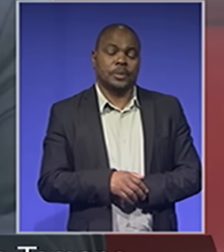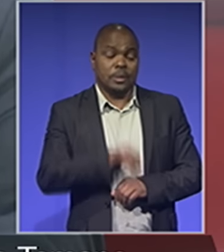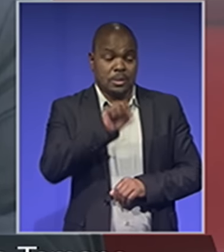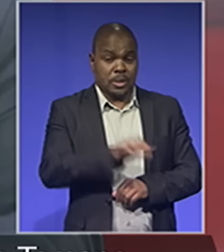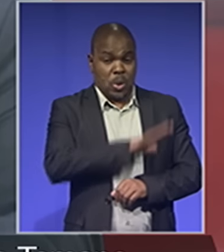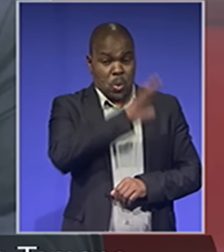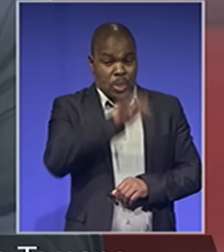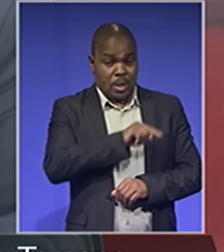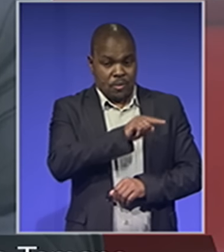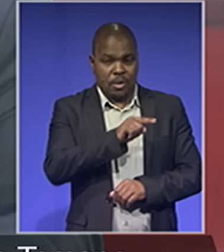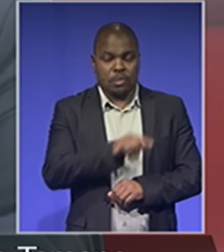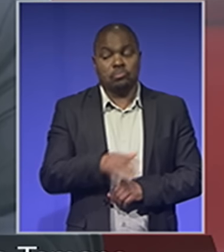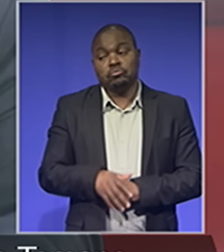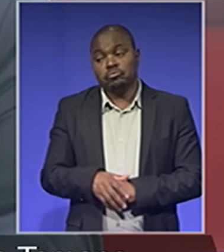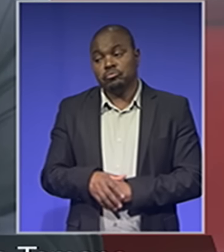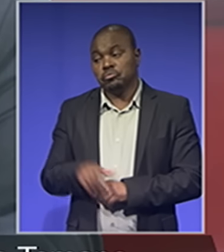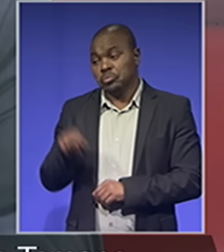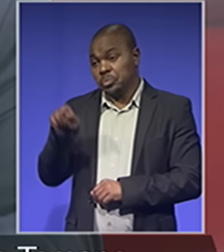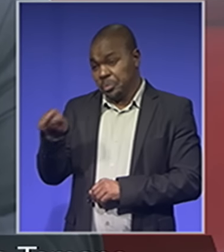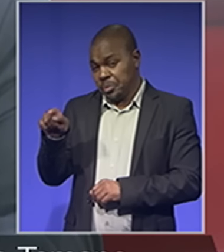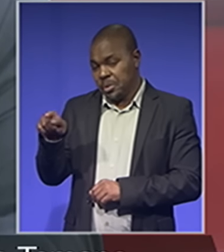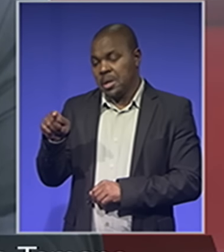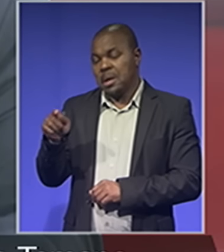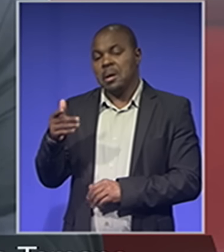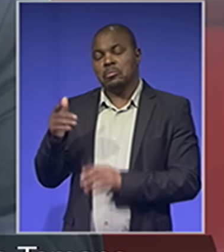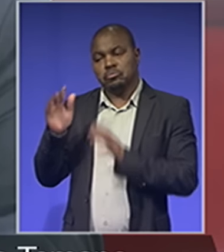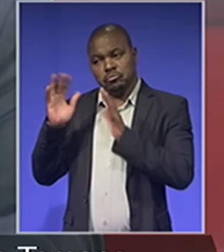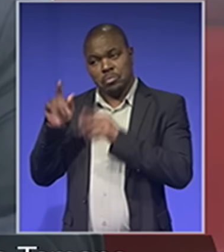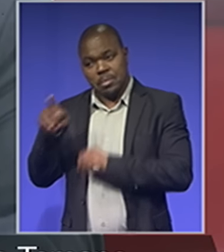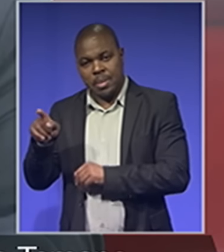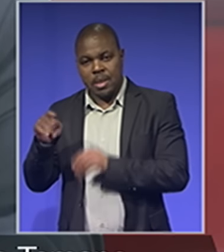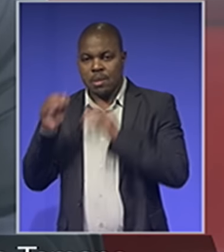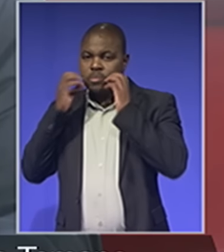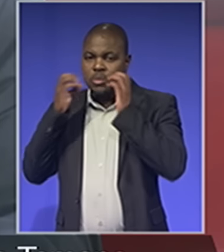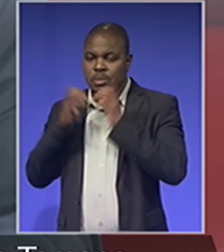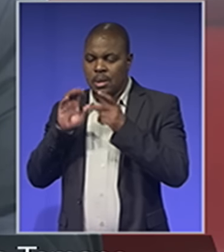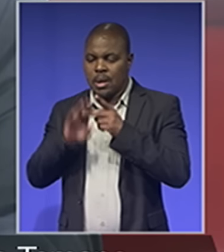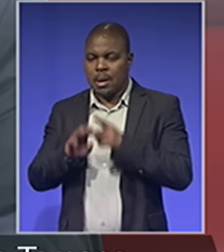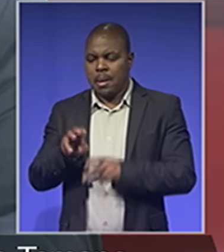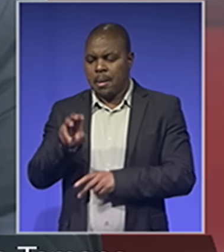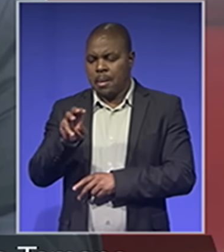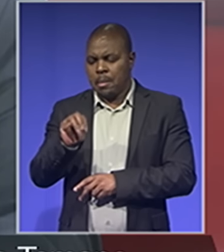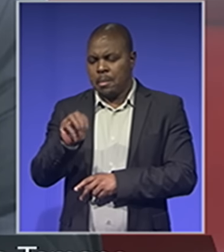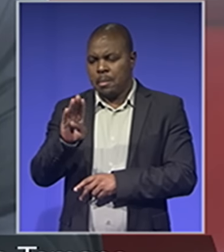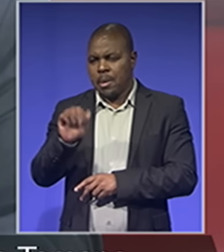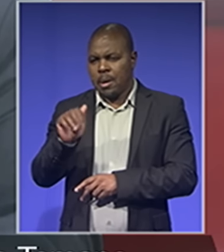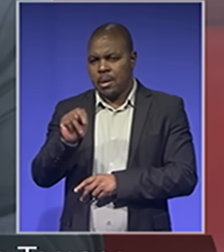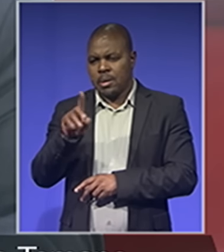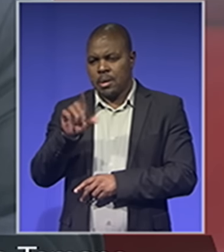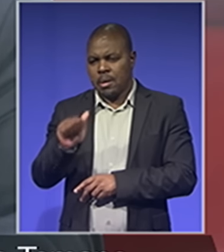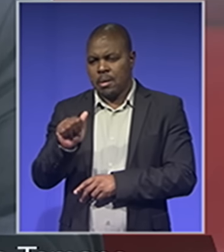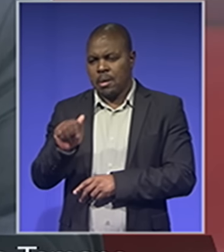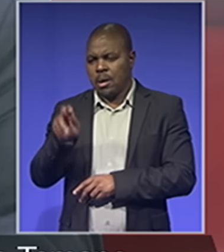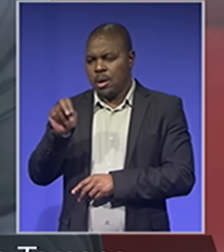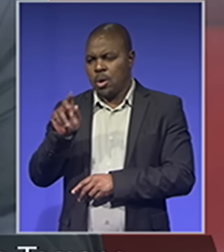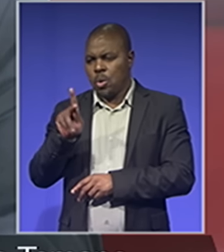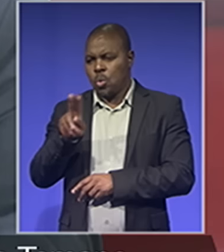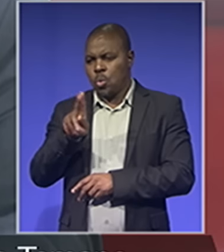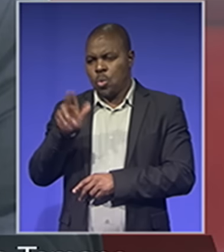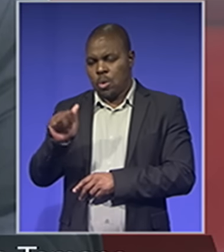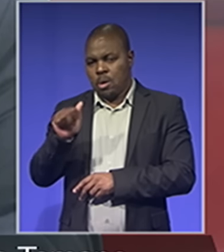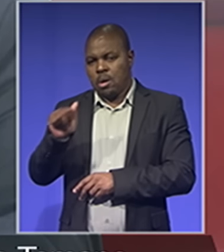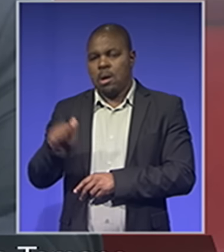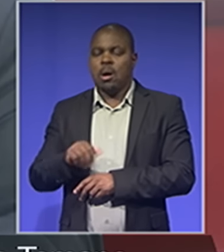South Africa commends Mozambique for the Mbanda Nguwa hydropower